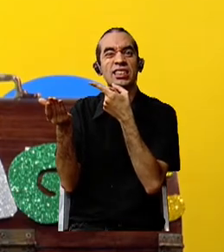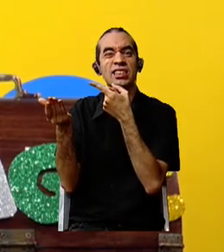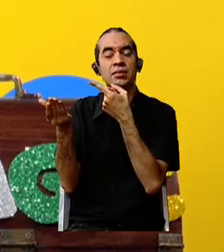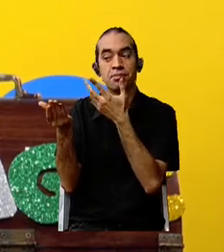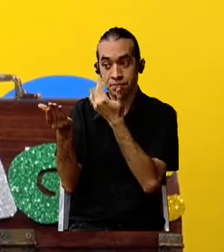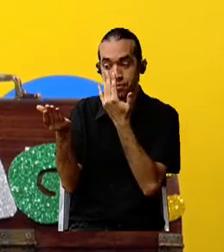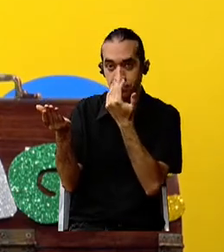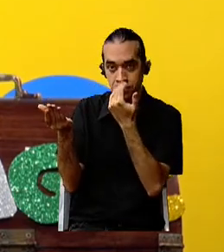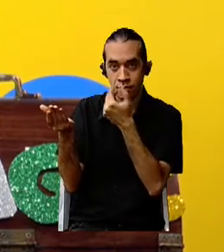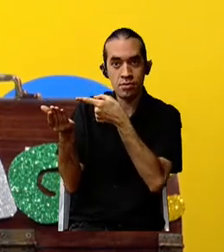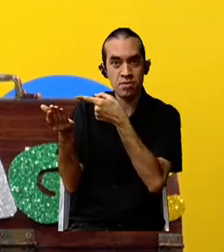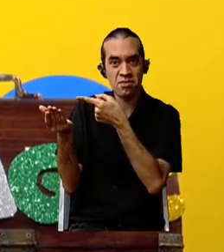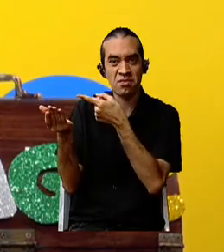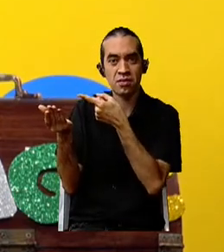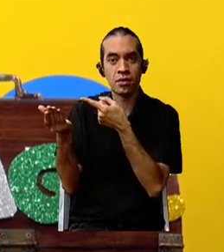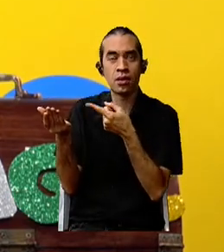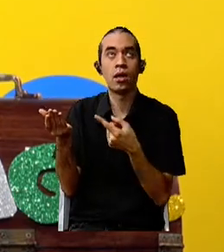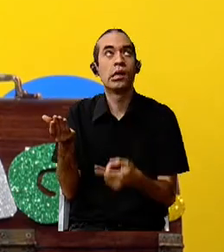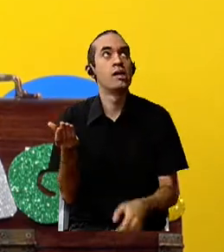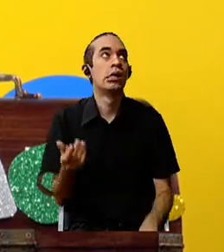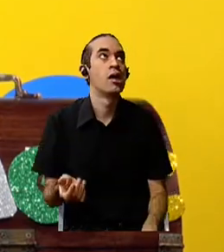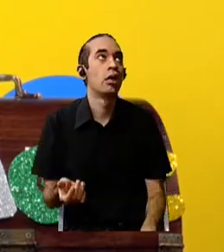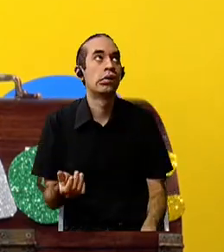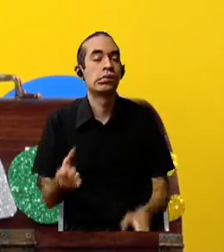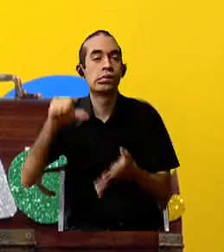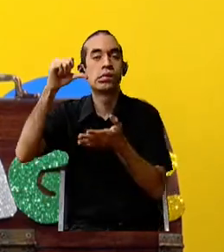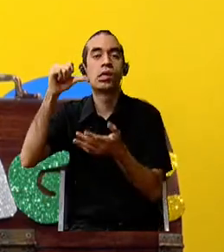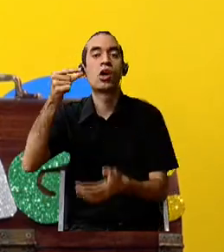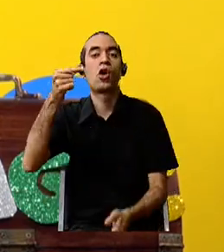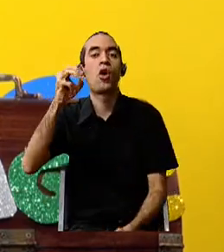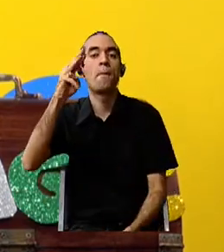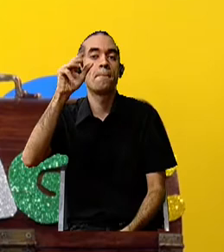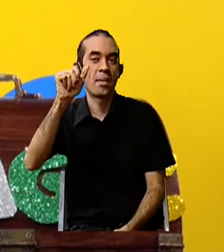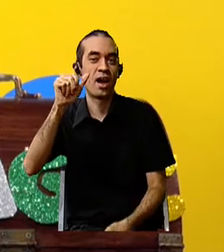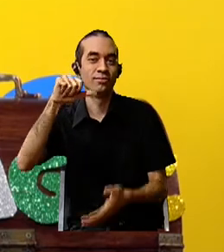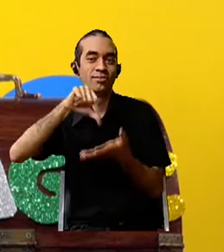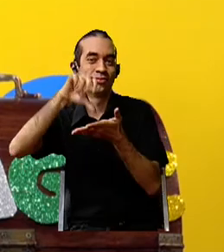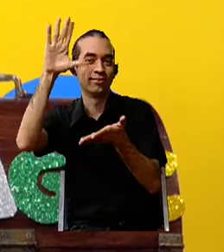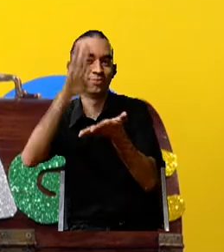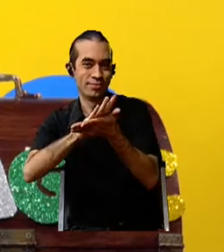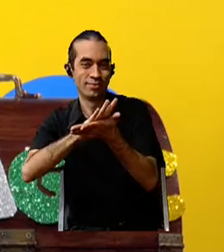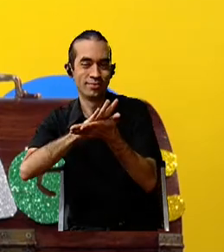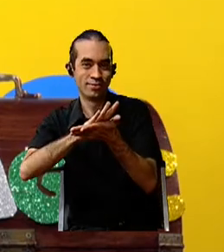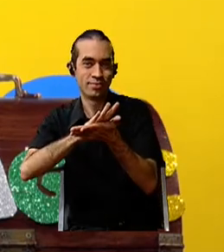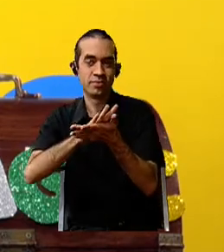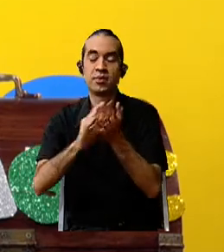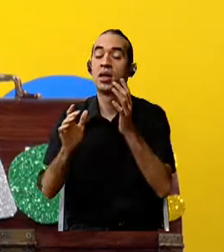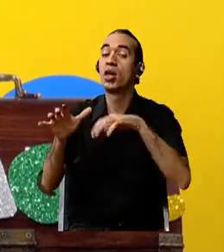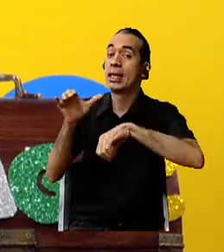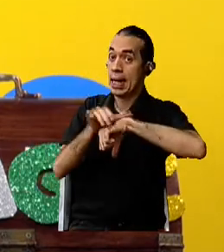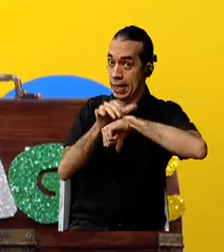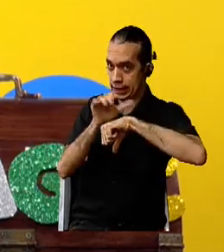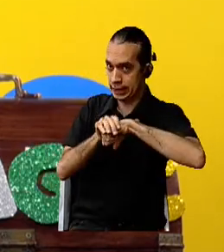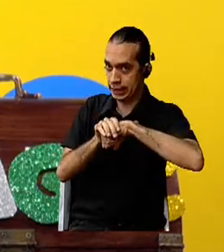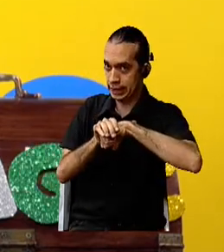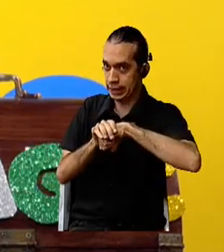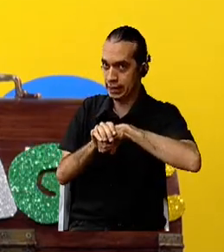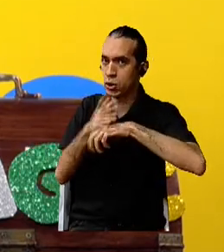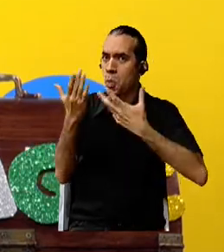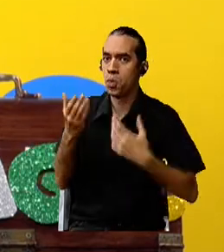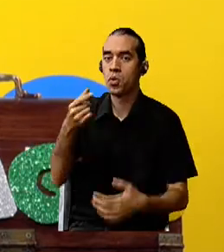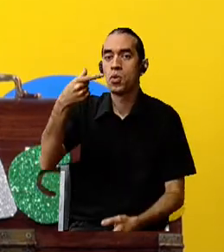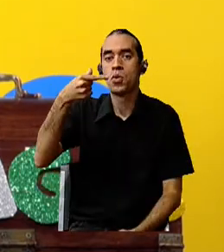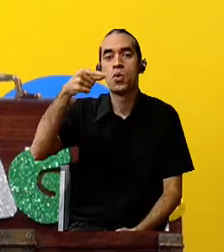Tell me, what's this? That's a goma. I know, Chuli, that's goma, but in English, you have to say